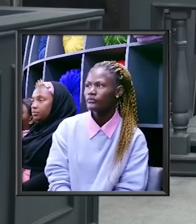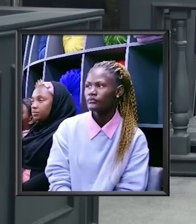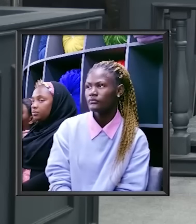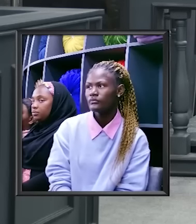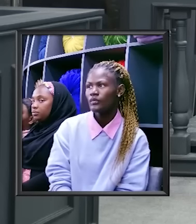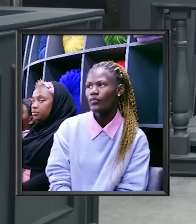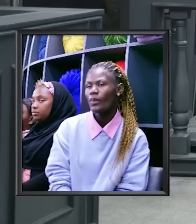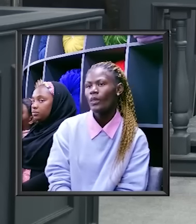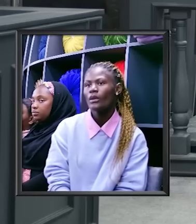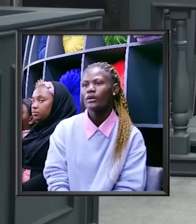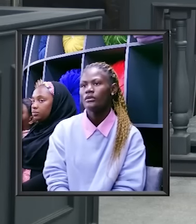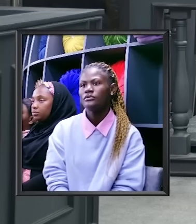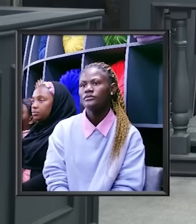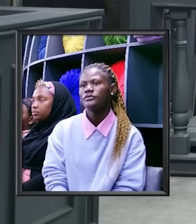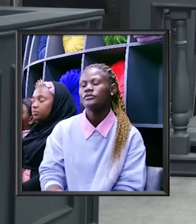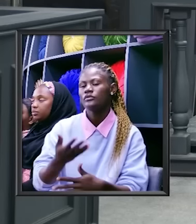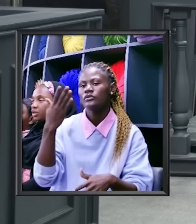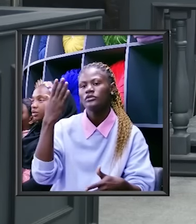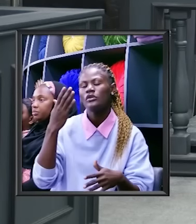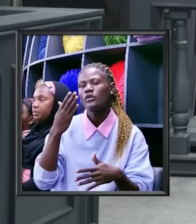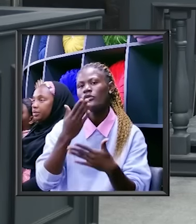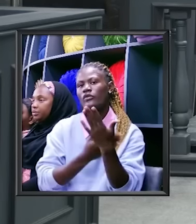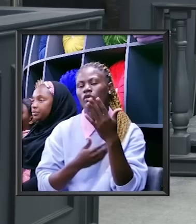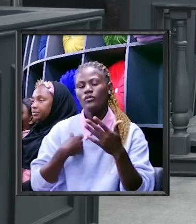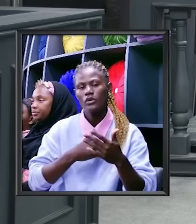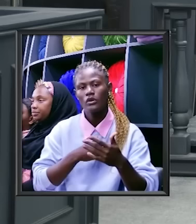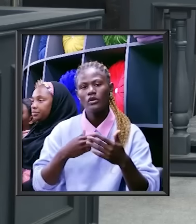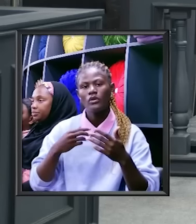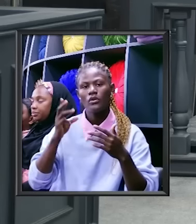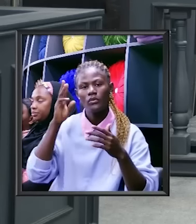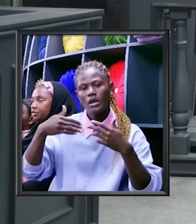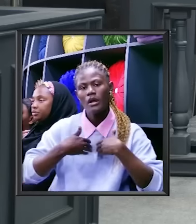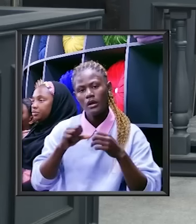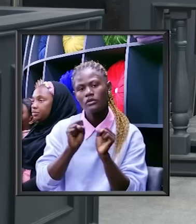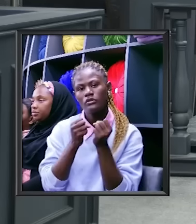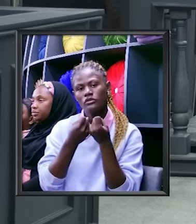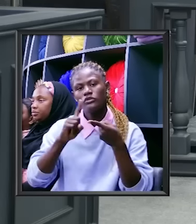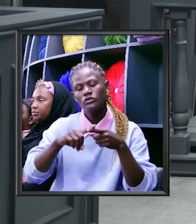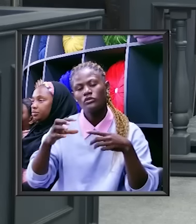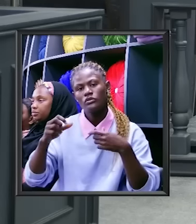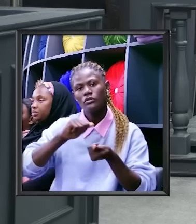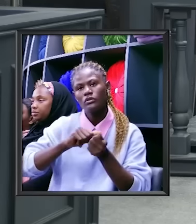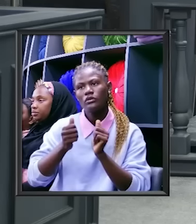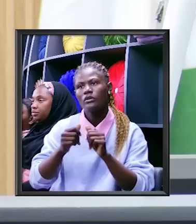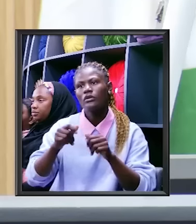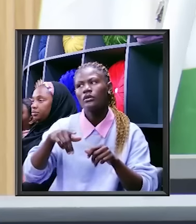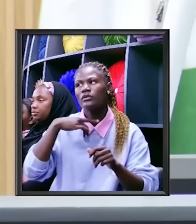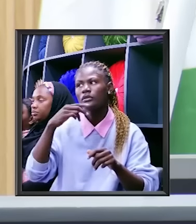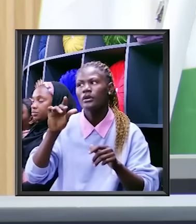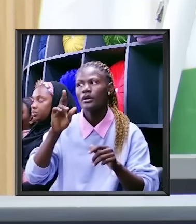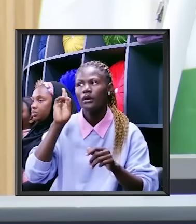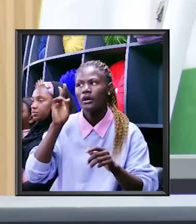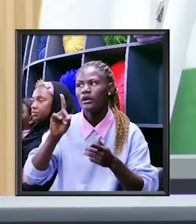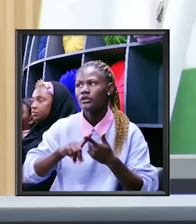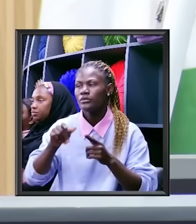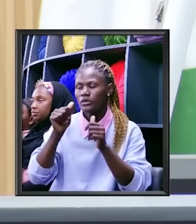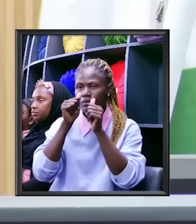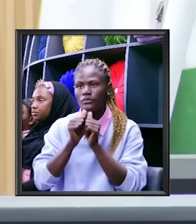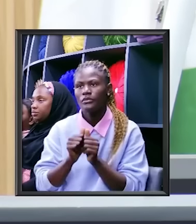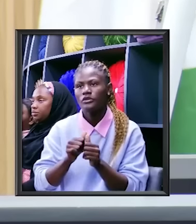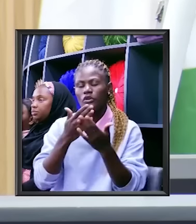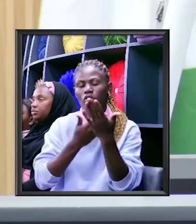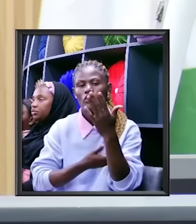And by the grace of God, we go get solution to this matter. We go get solution. So tell our daughter, make she exercise patience. God